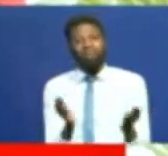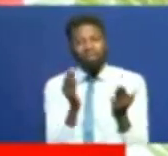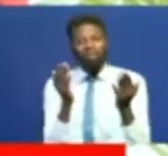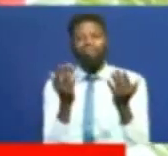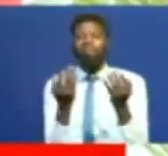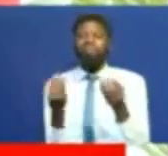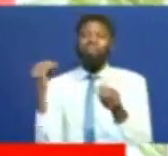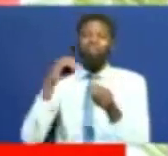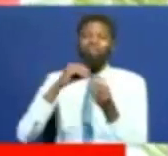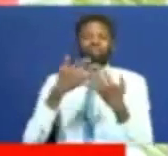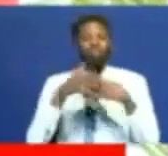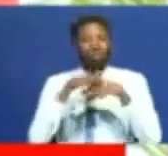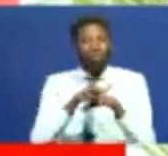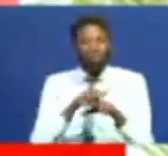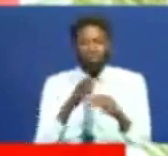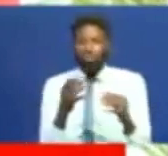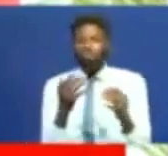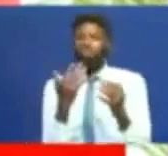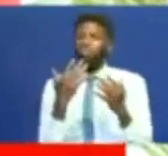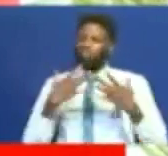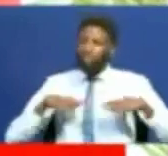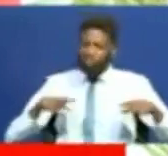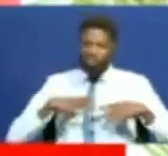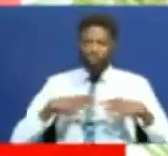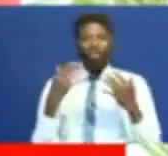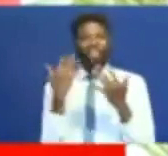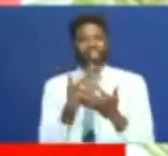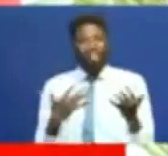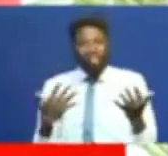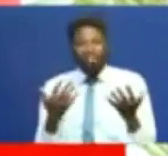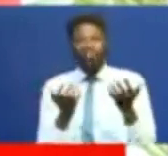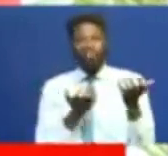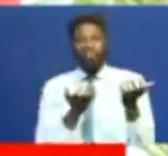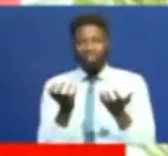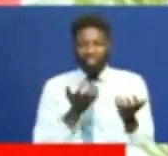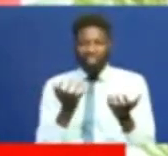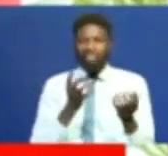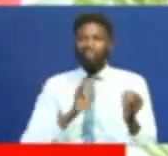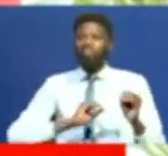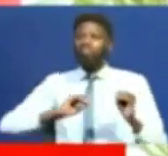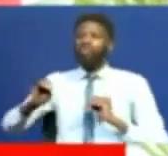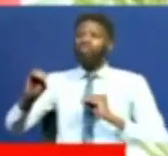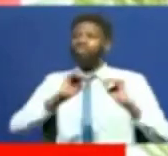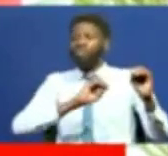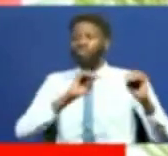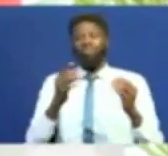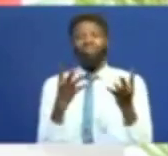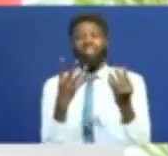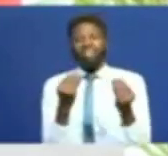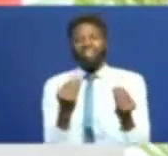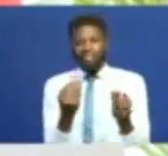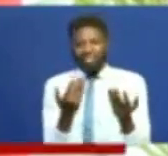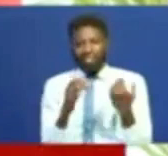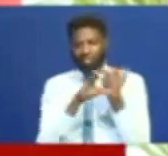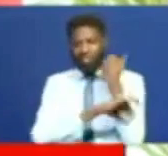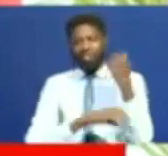movement of people, movement of goods, trade between